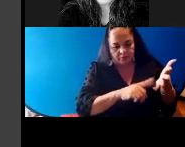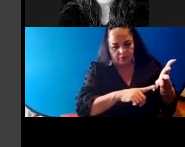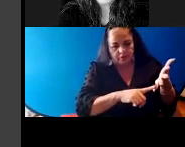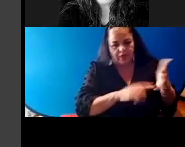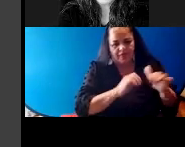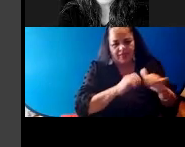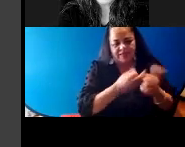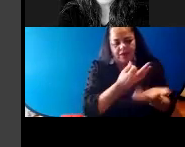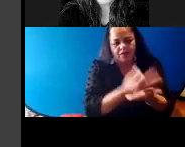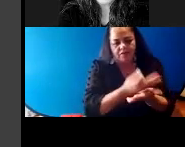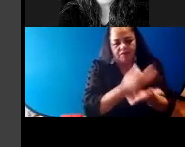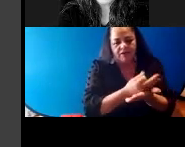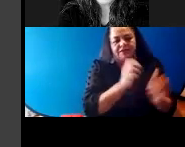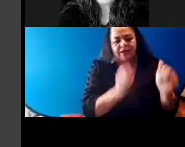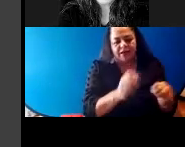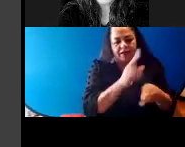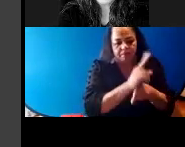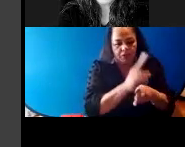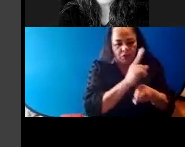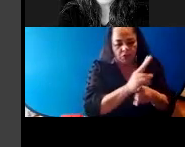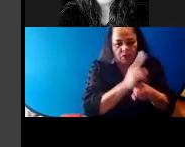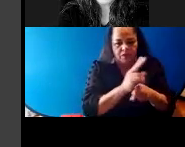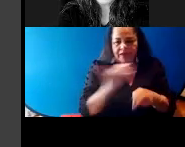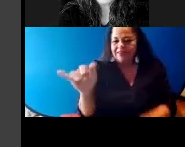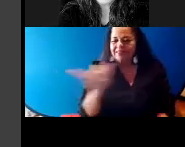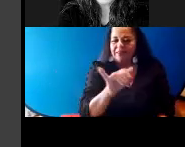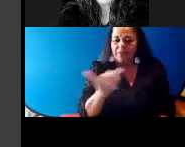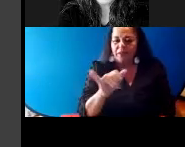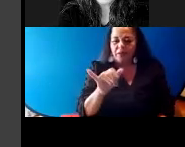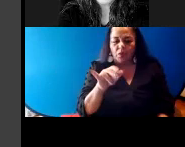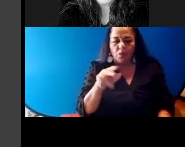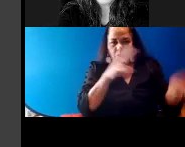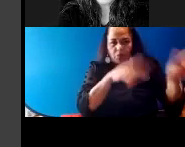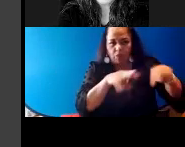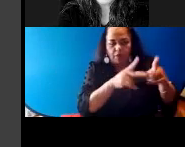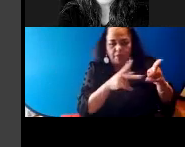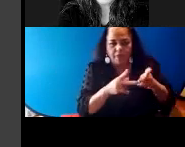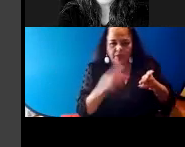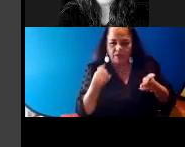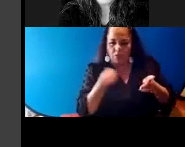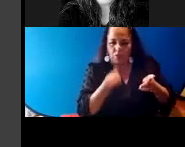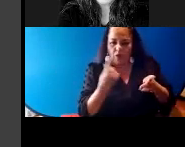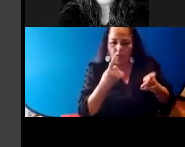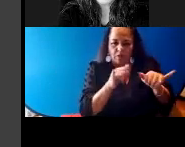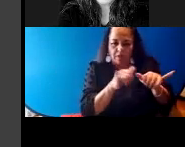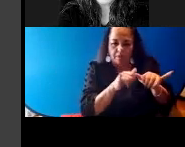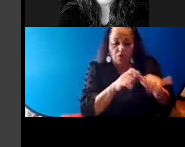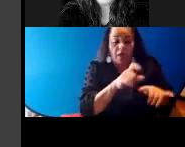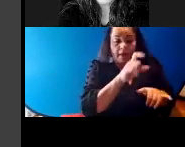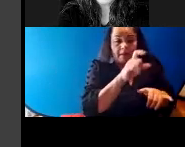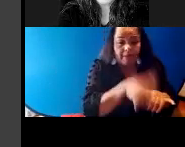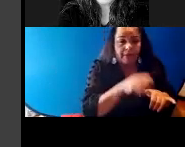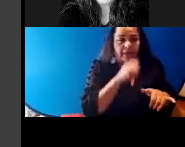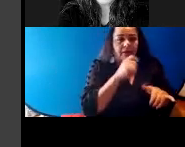can be used. I'm sure, Similarly, when we look at places, we always want to have an analysis of, are they mandated,